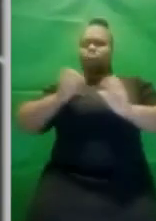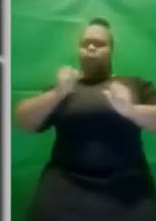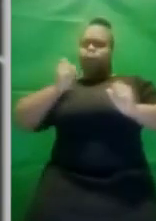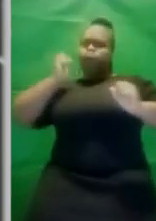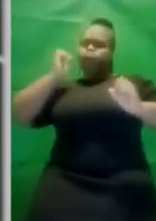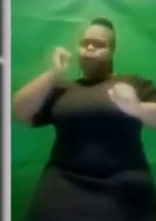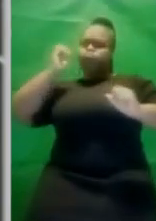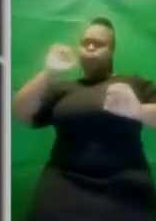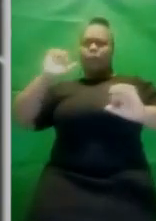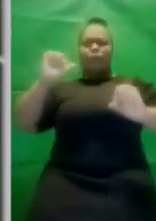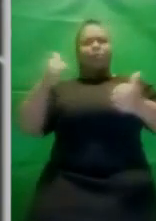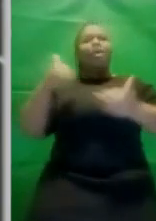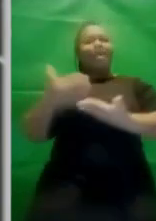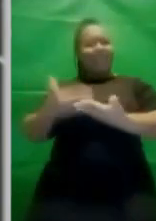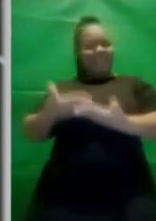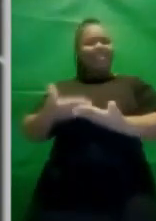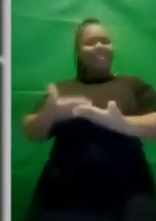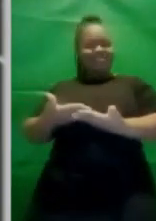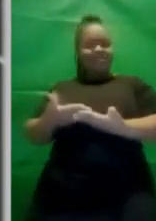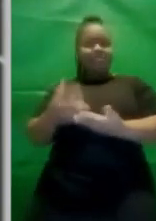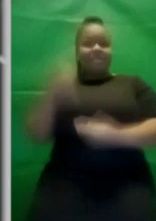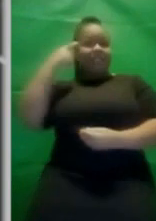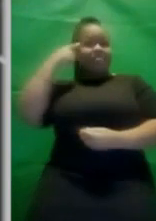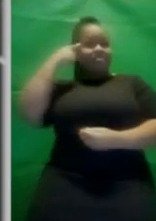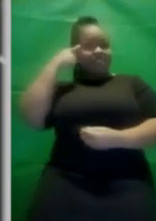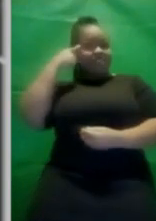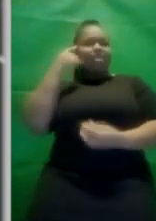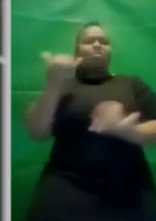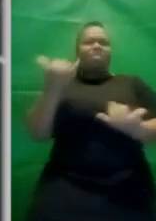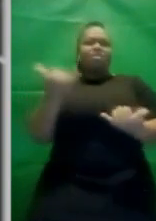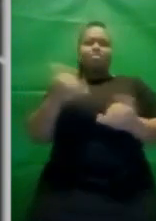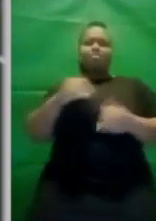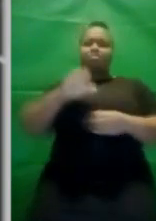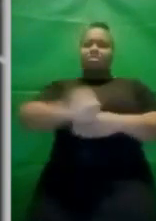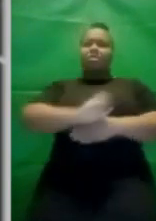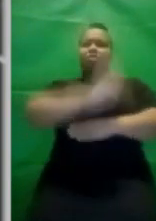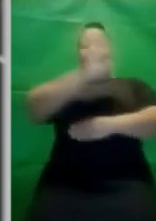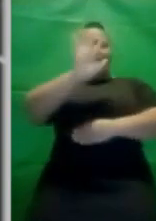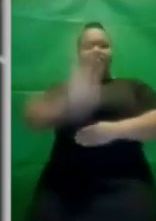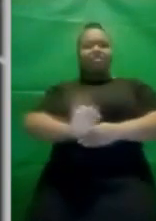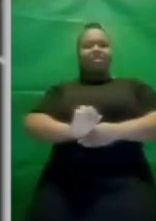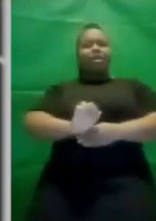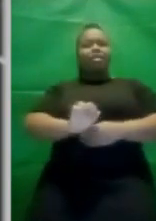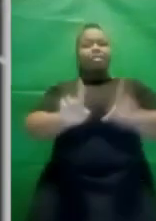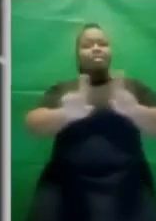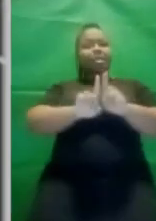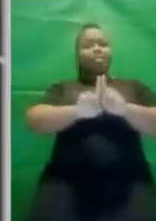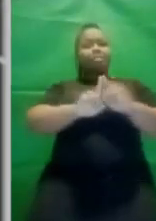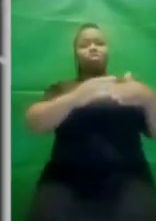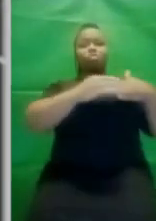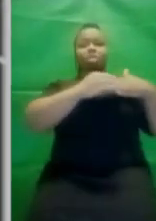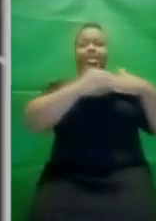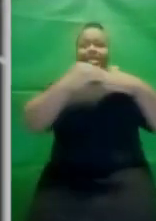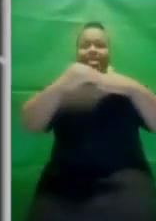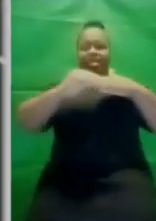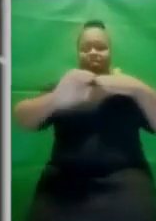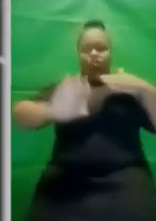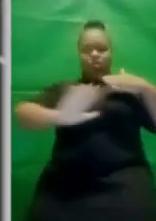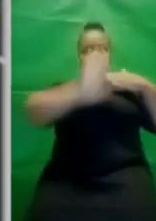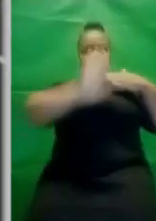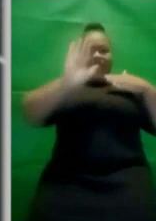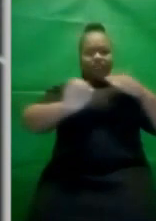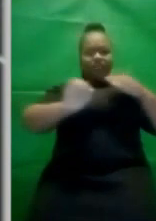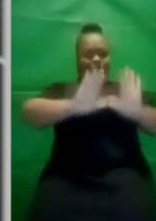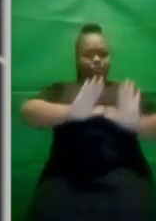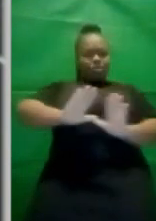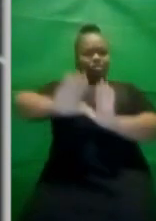also because of the leadership role then that South Africa will play on the African continent in terms of how we're rolling this out, so that